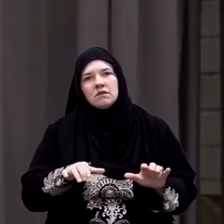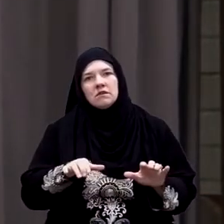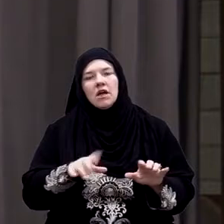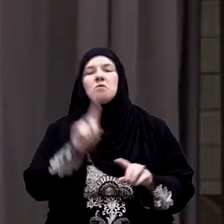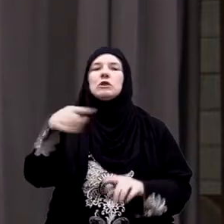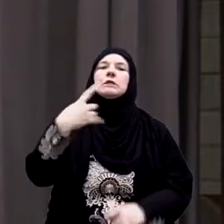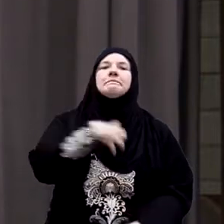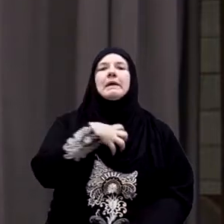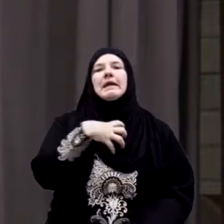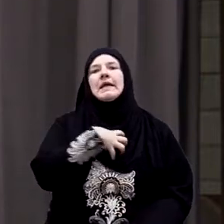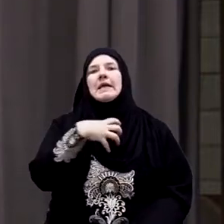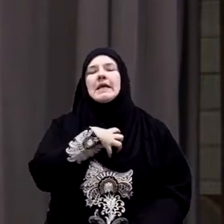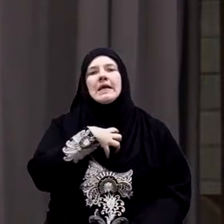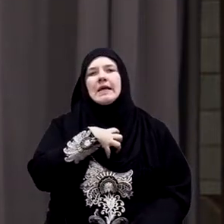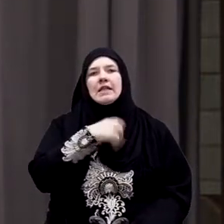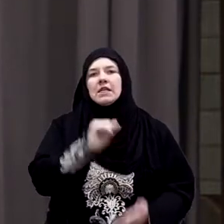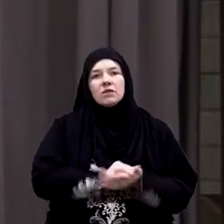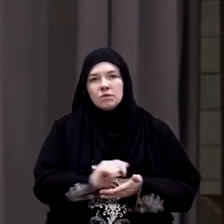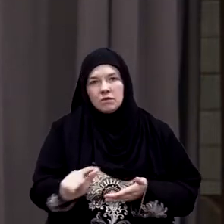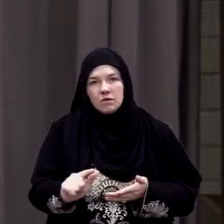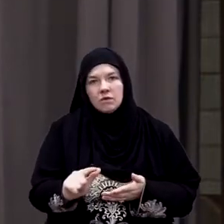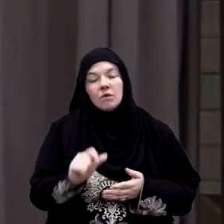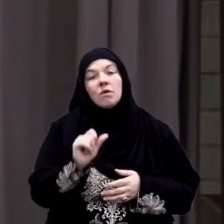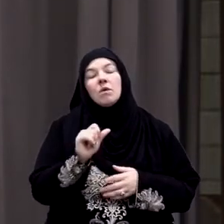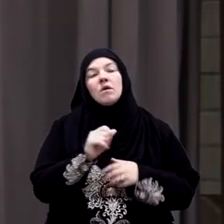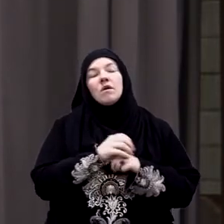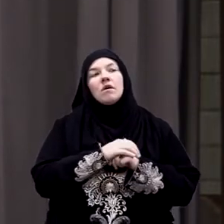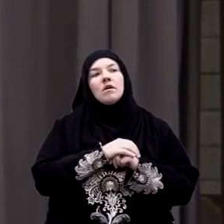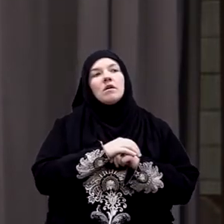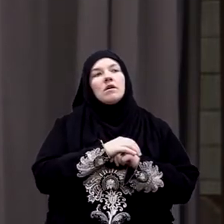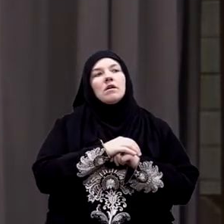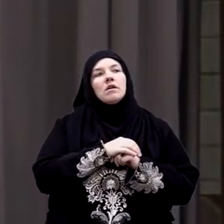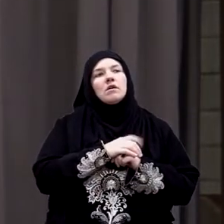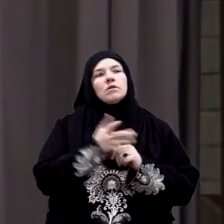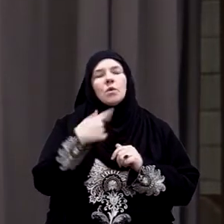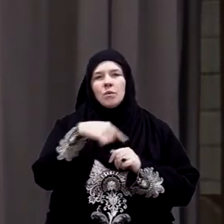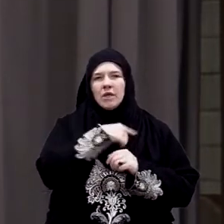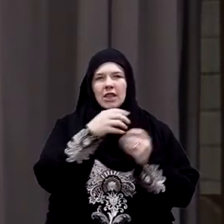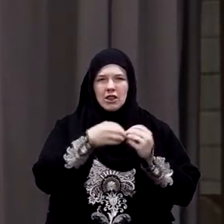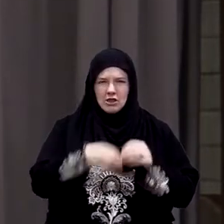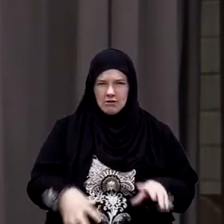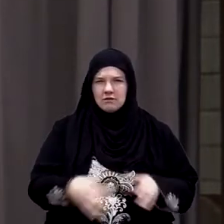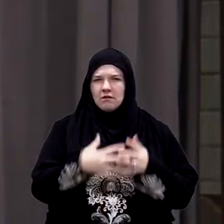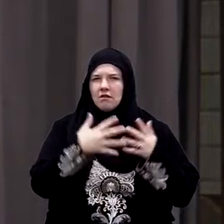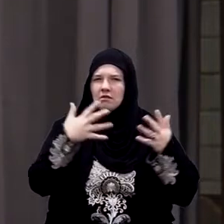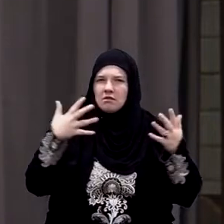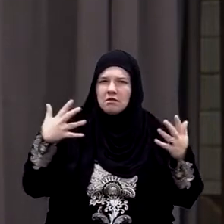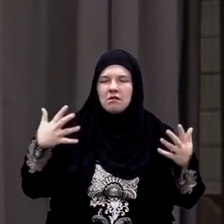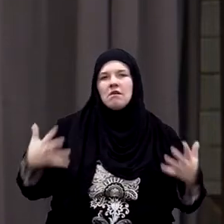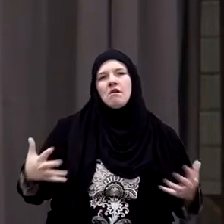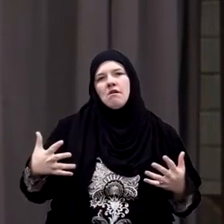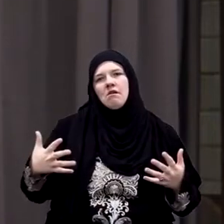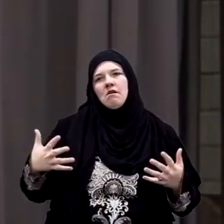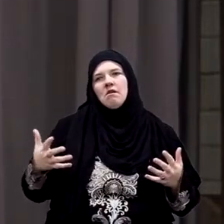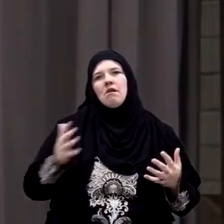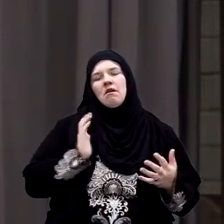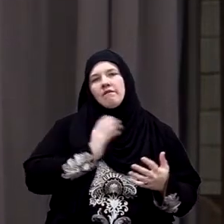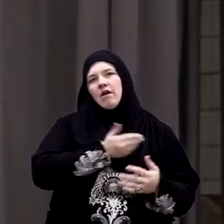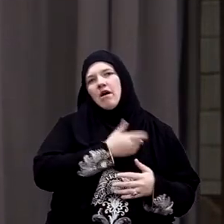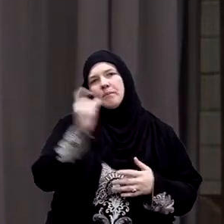scream. That if we do. So we lost a large swath of the Muslim